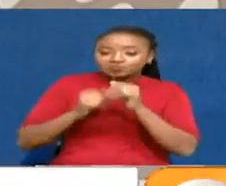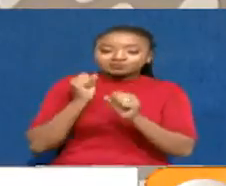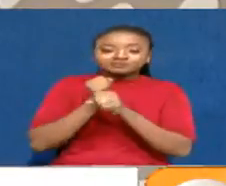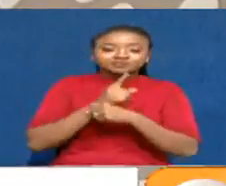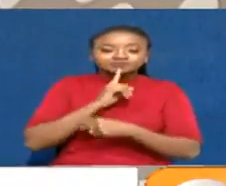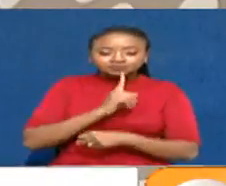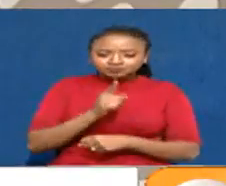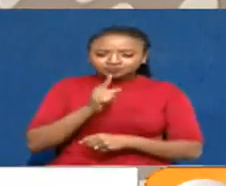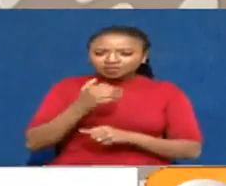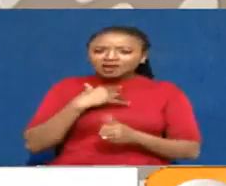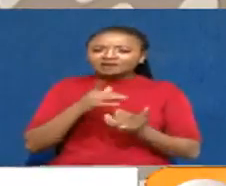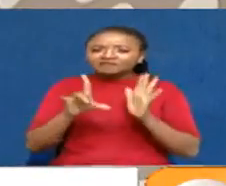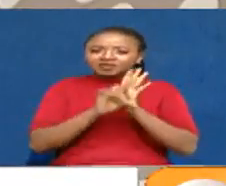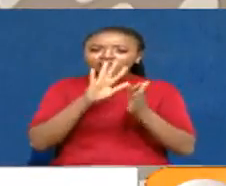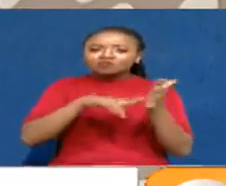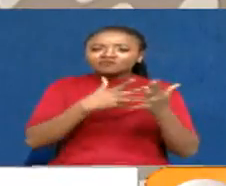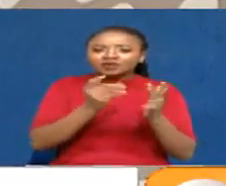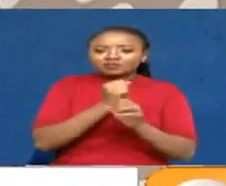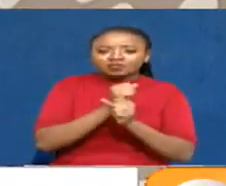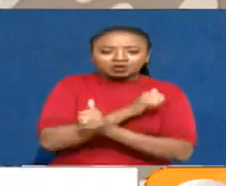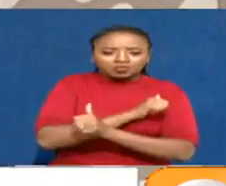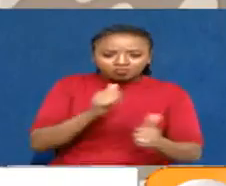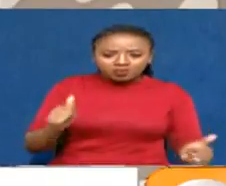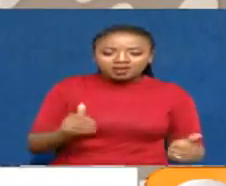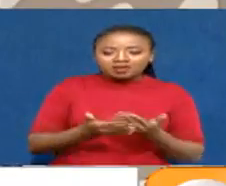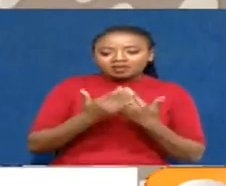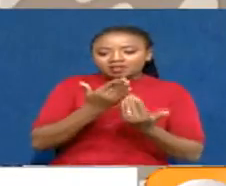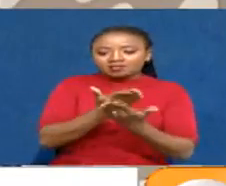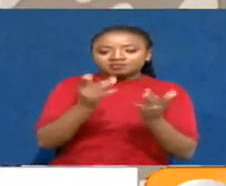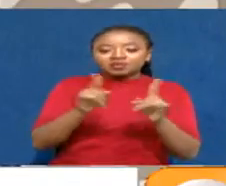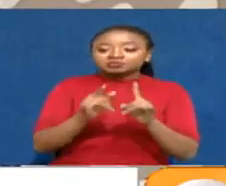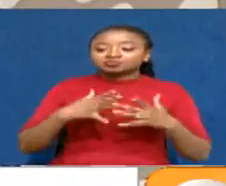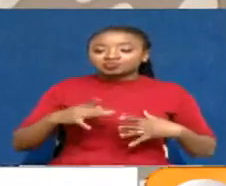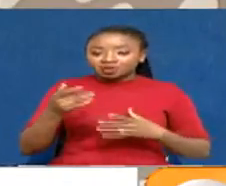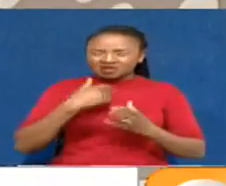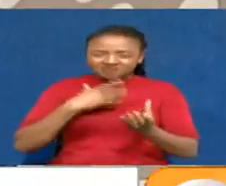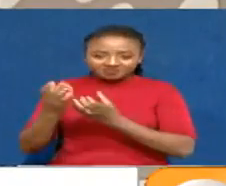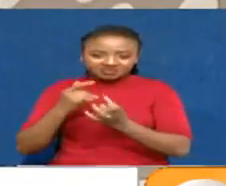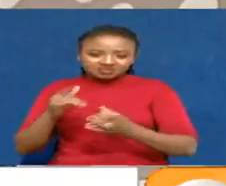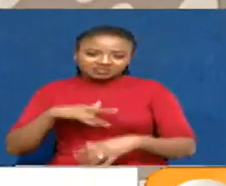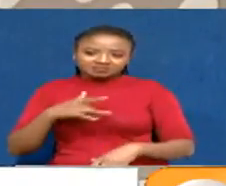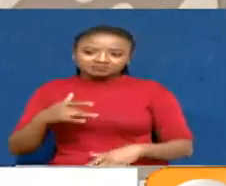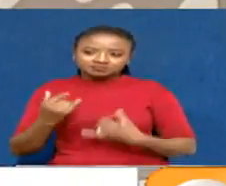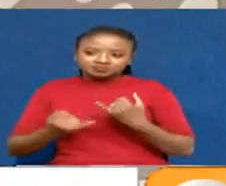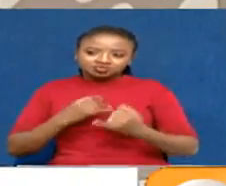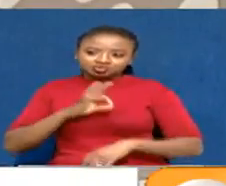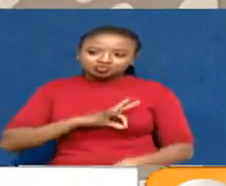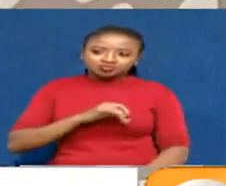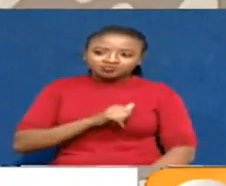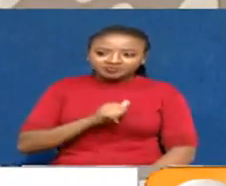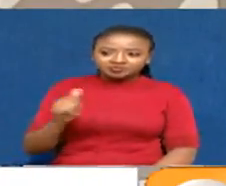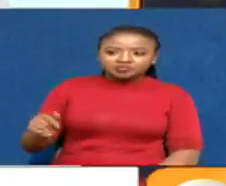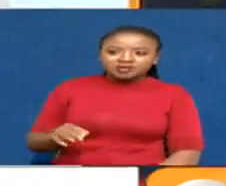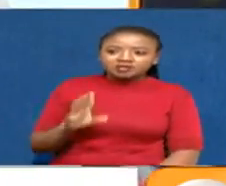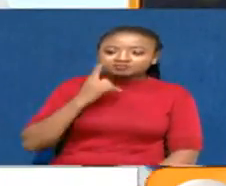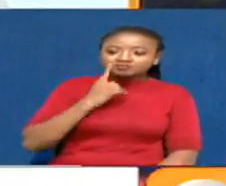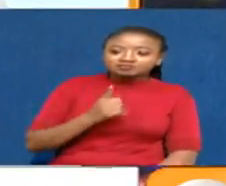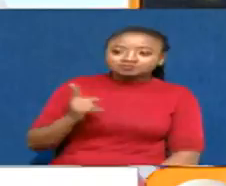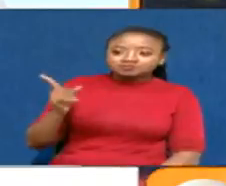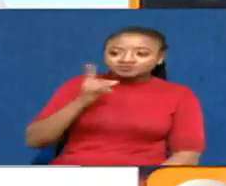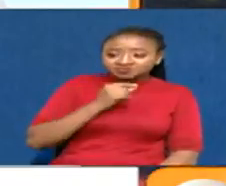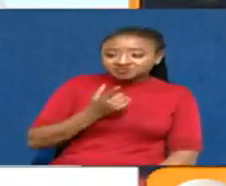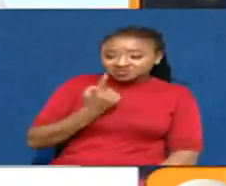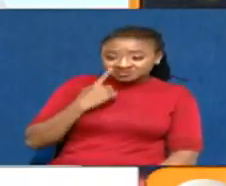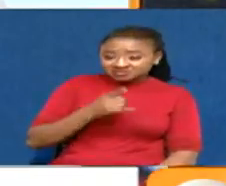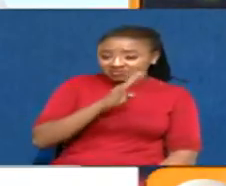contract will bring sanity within the business. Yeah. Ivan, have you interacted with this bill that Honorable Keter